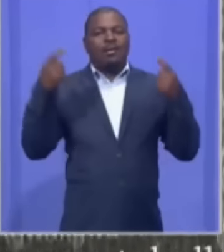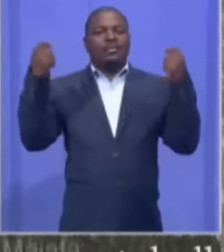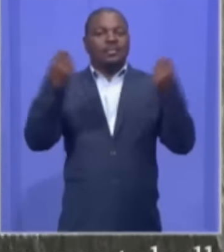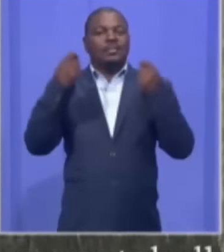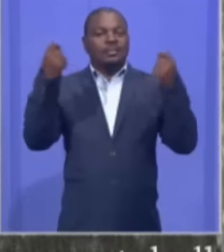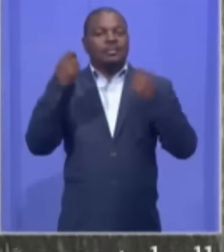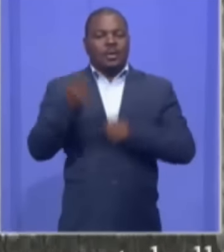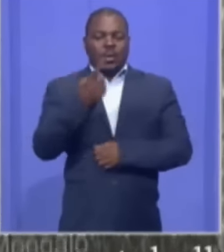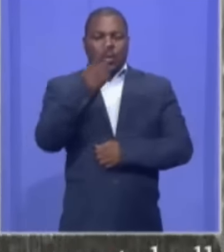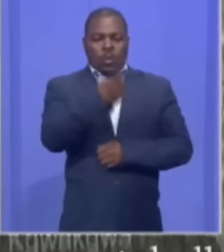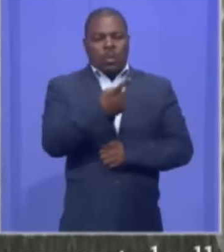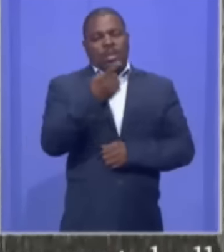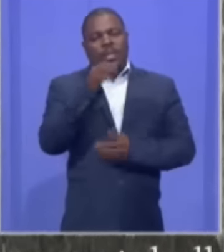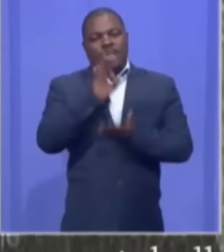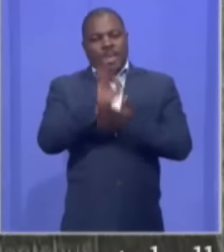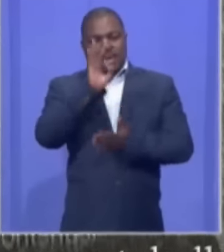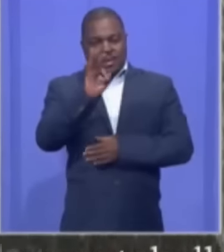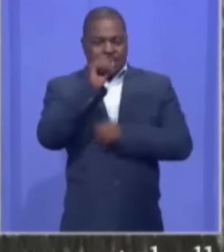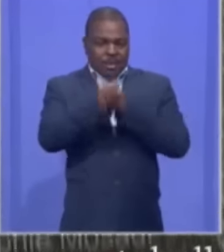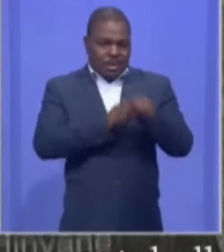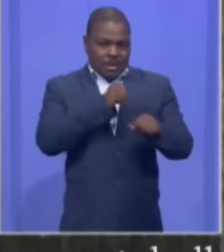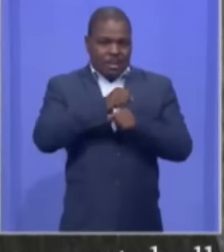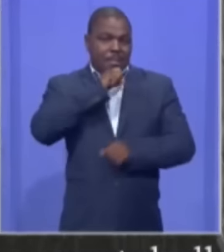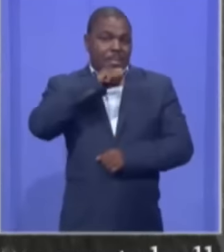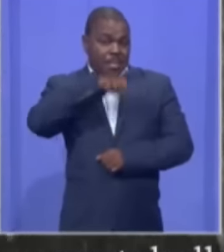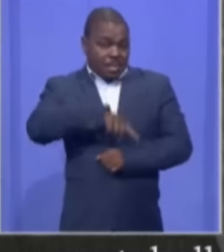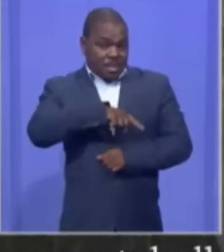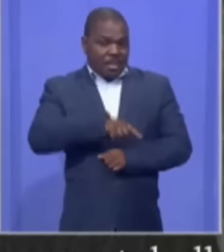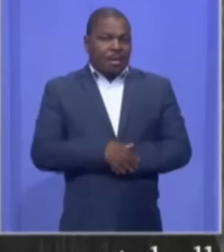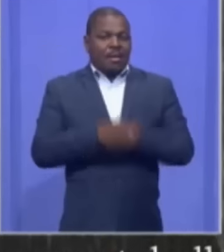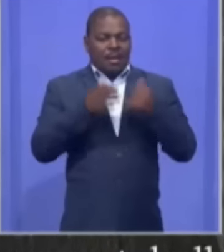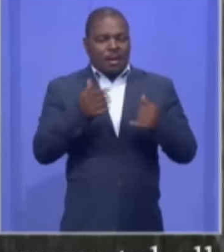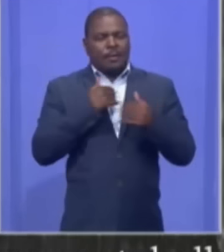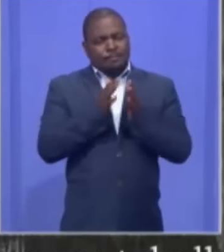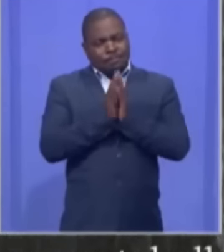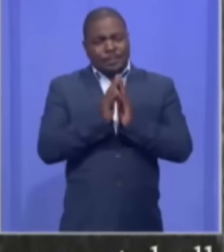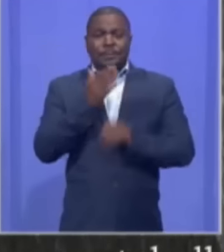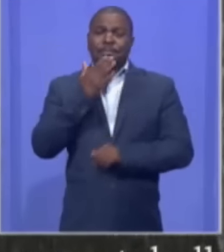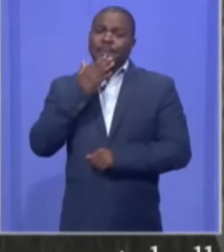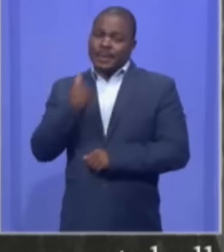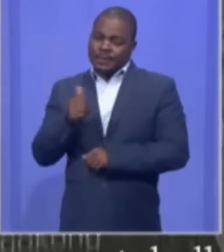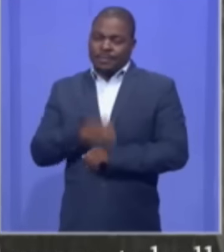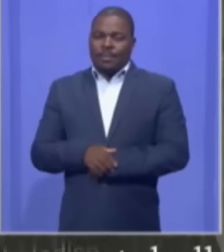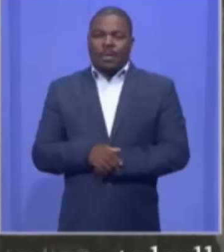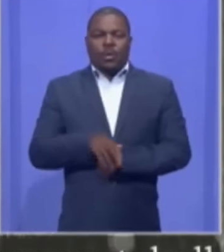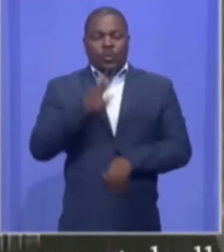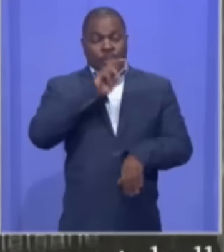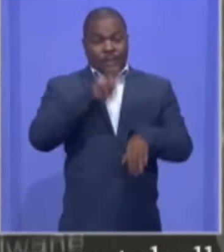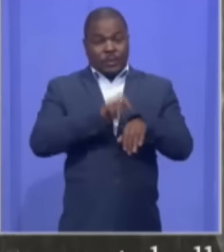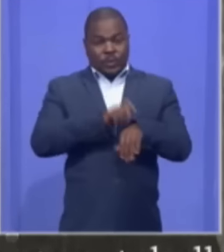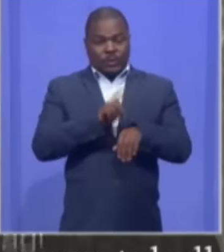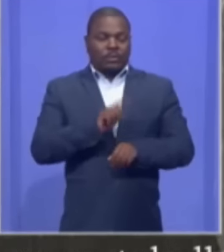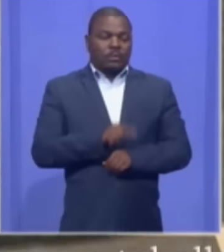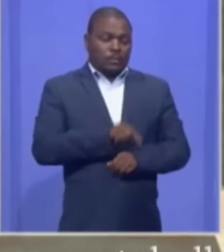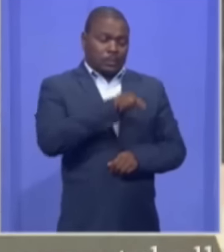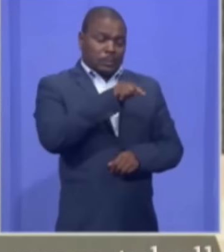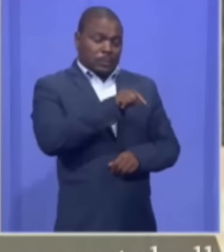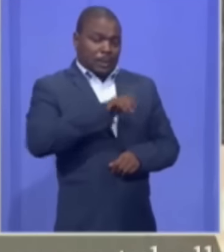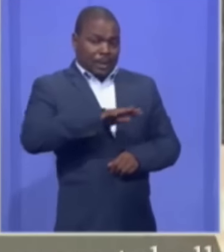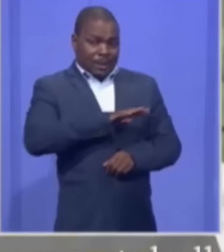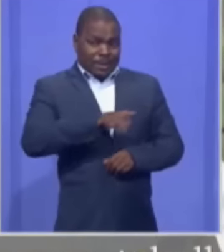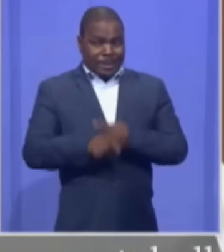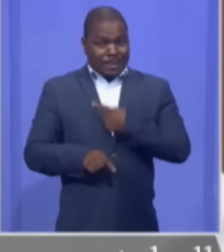le 113 tsa go nna teng, go boikuelo jwa gore go okediwe le go lemogwa seabe sa